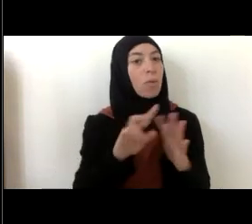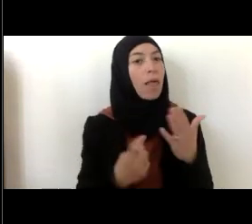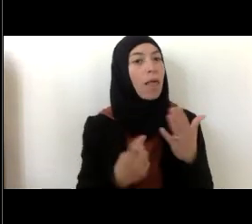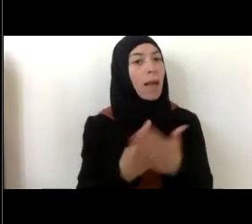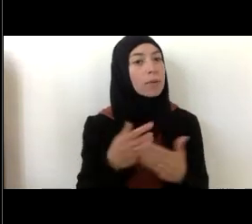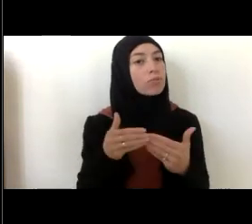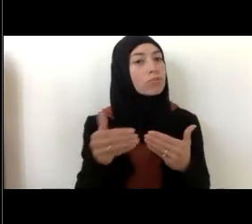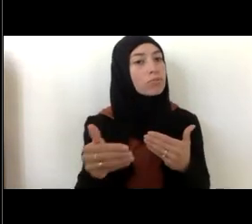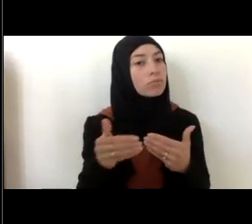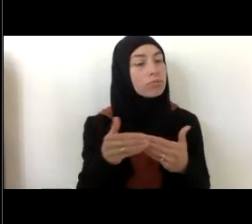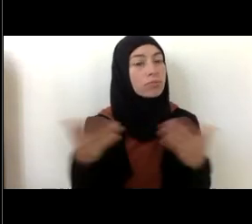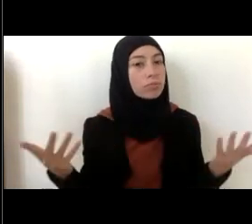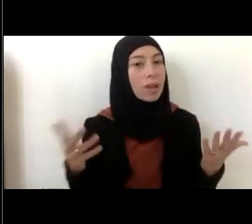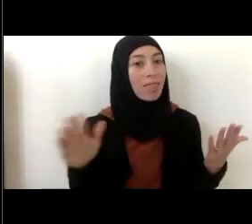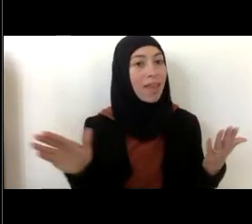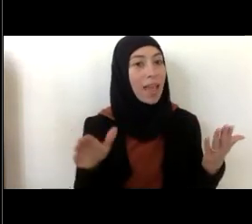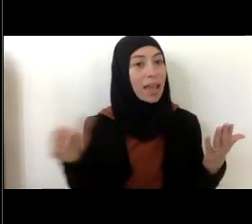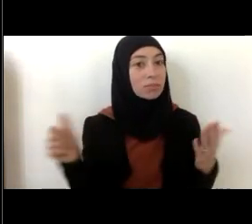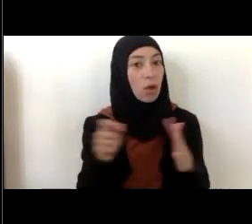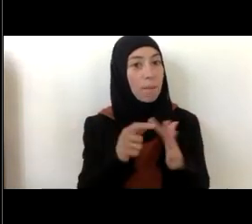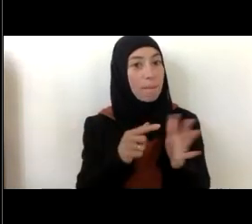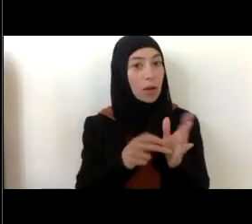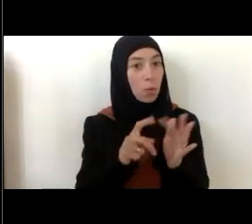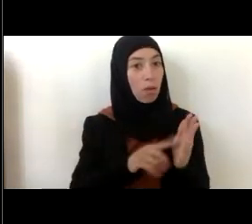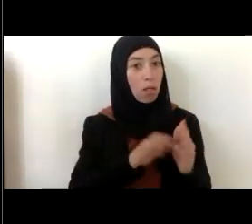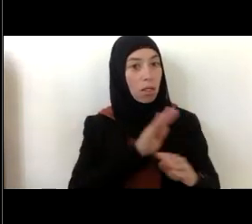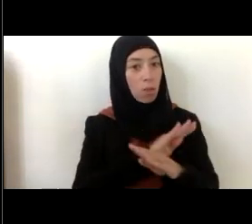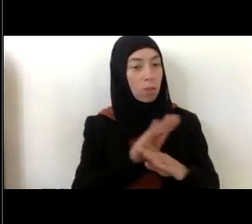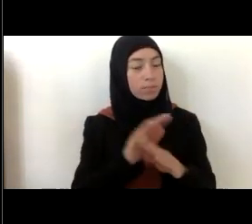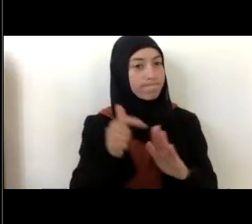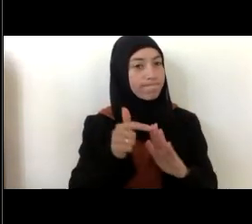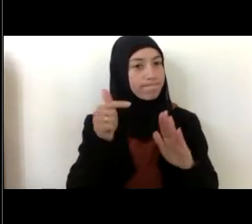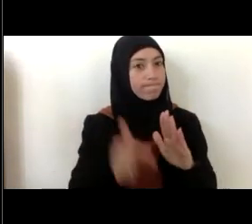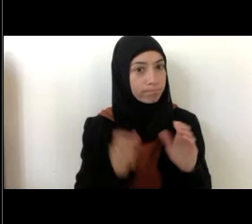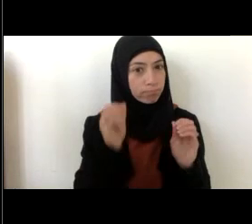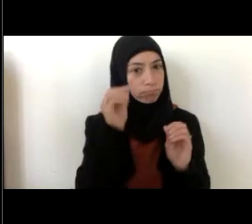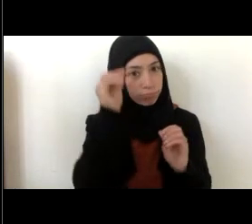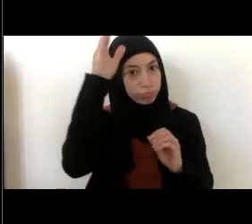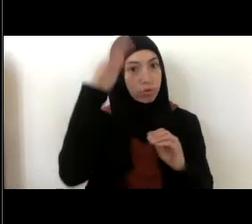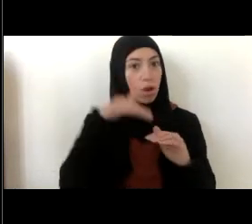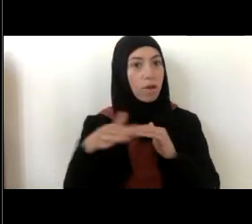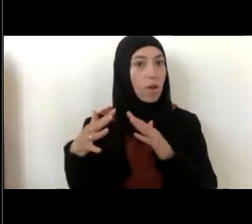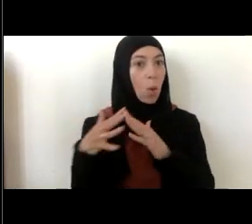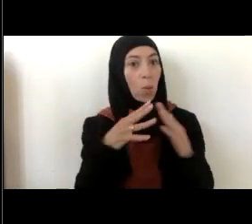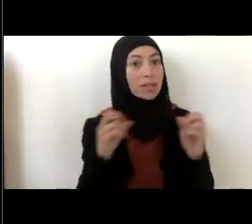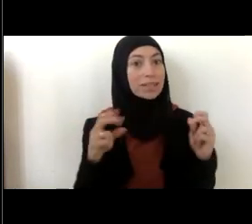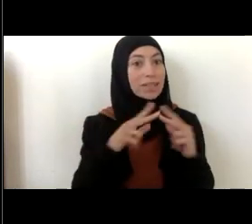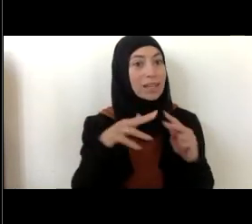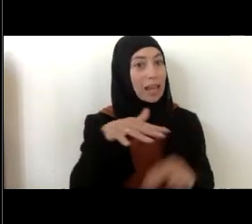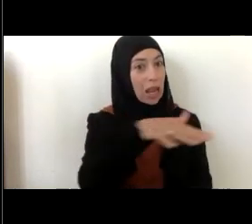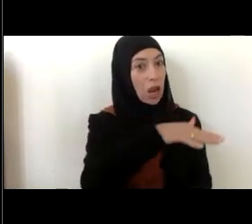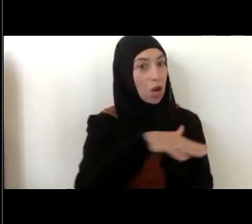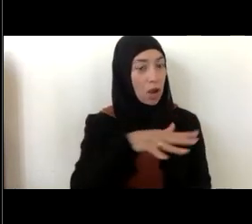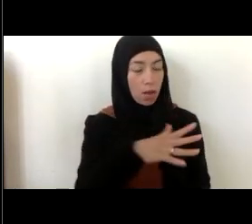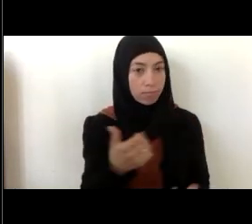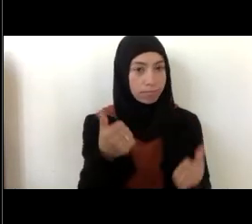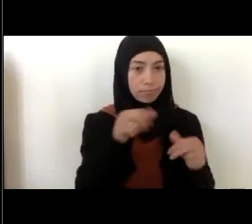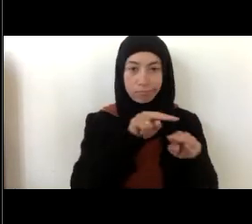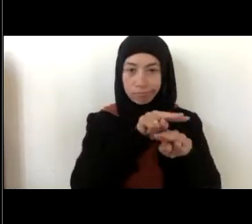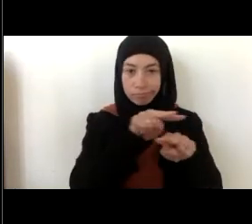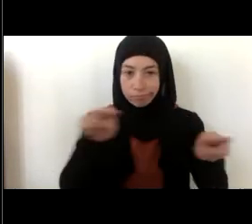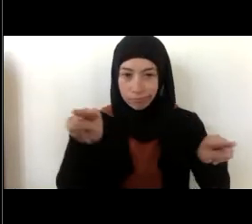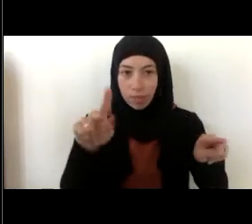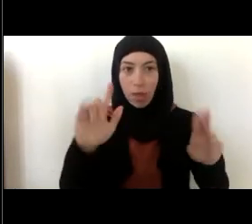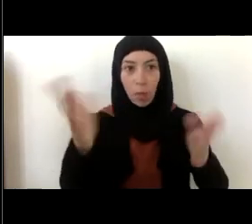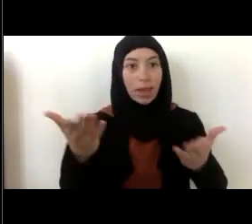the expert panel has some deep knowledge of Western Sydney area, and they will guide and advise